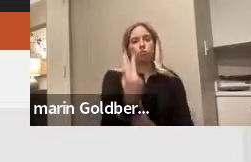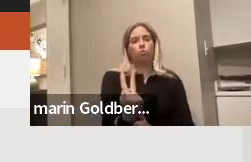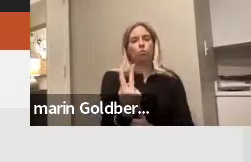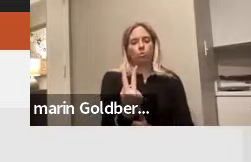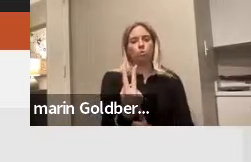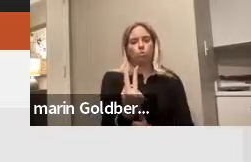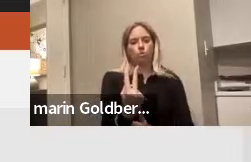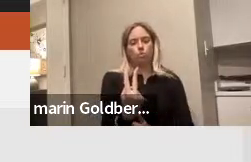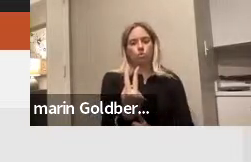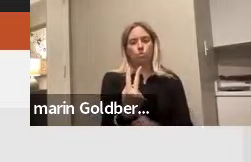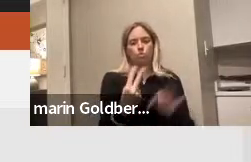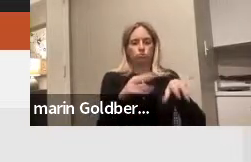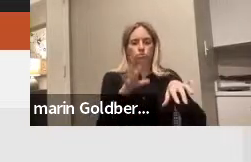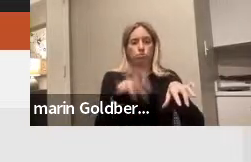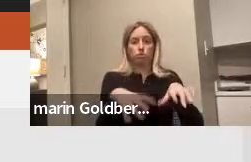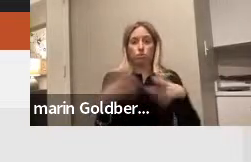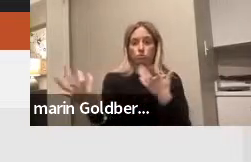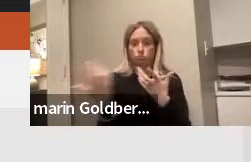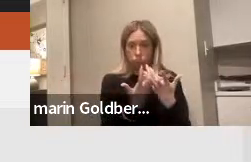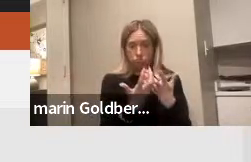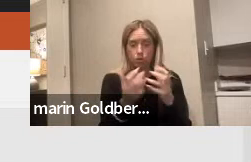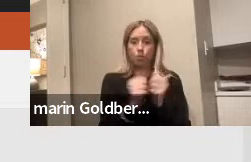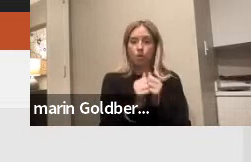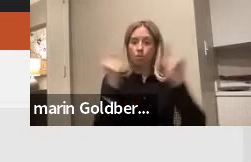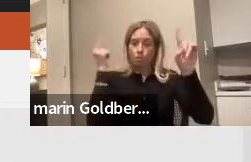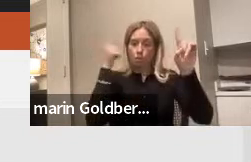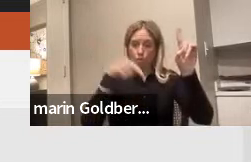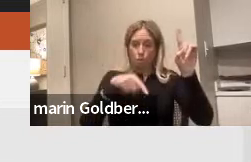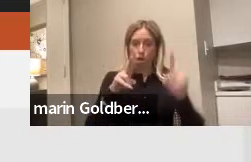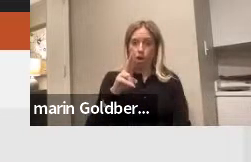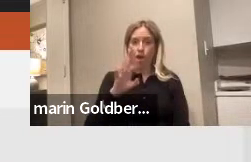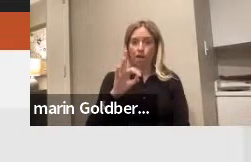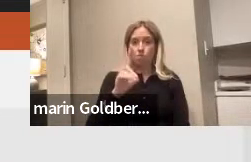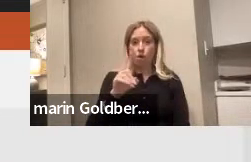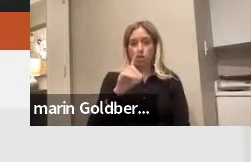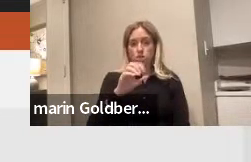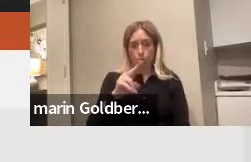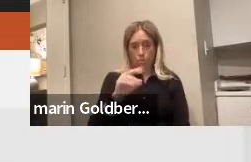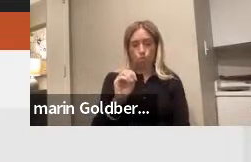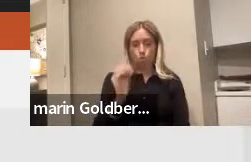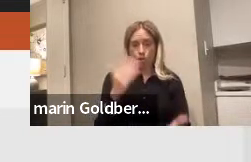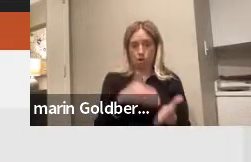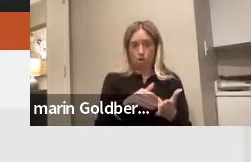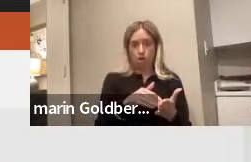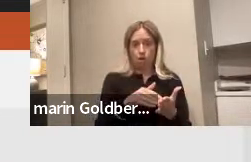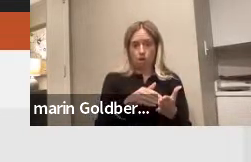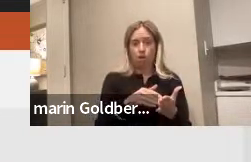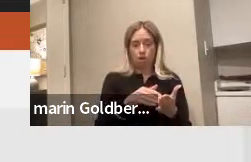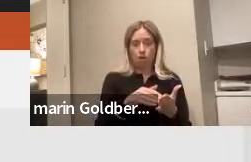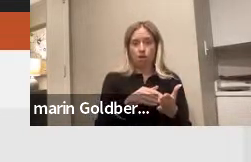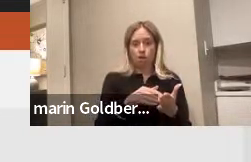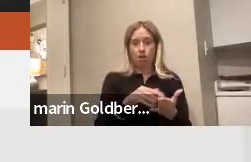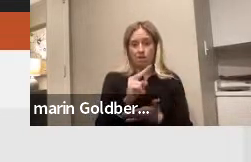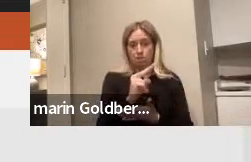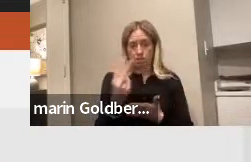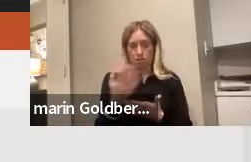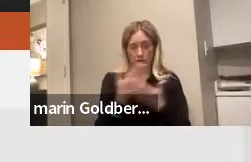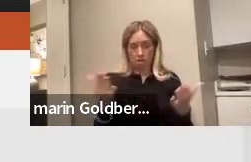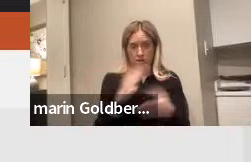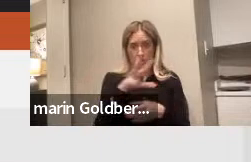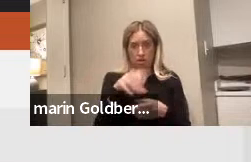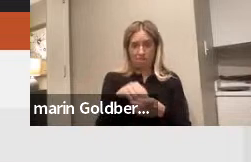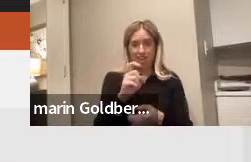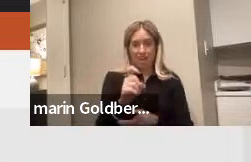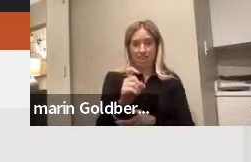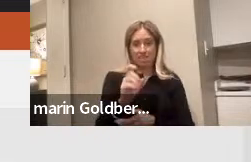is in compliance with the intent of the RF1 zone. Again, the second factor of